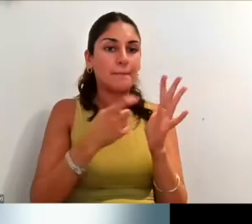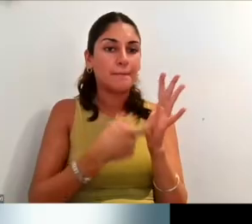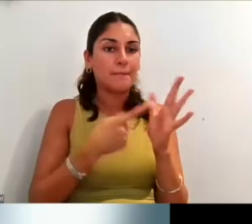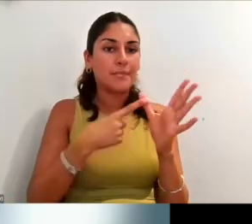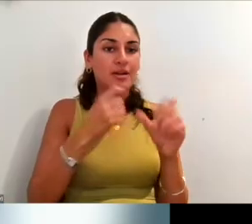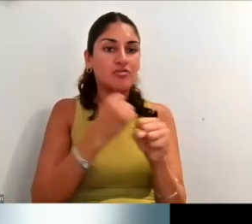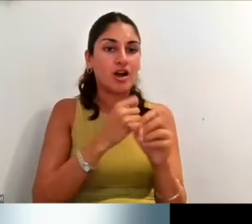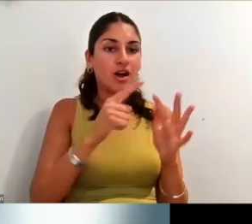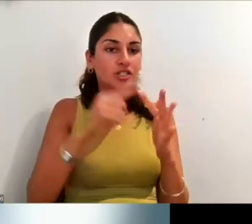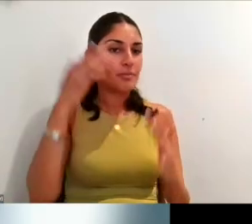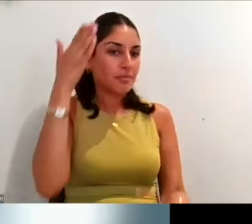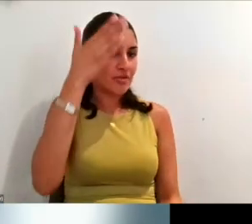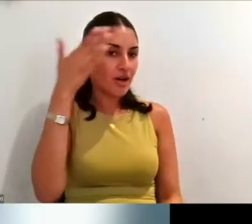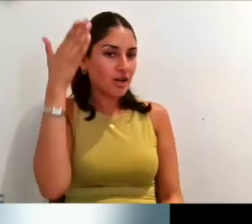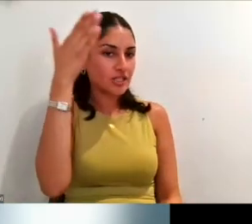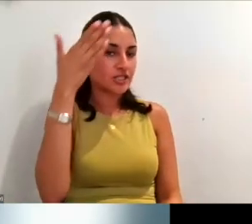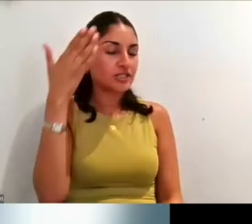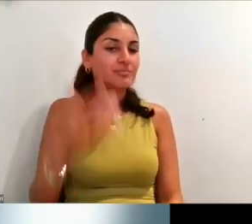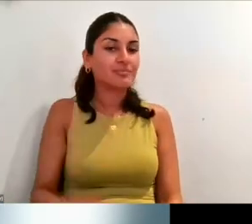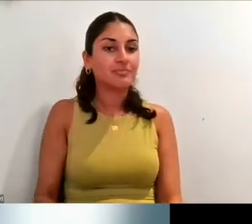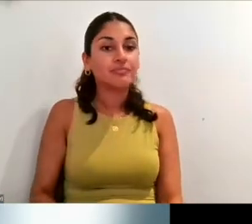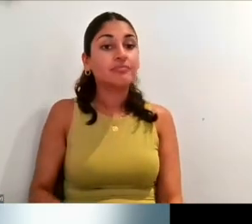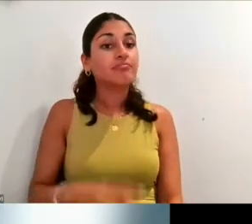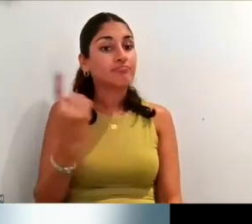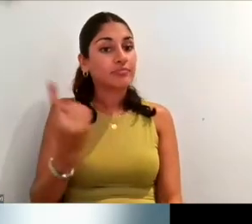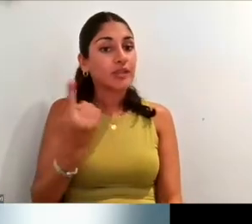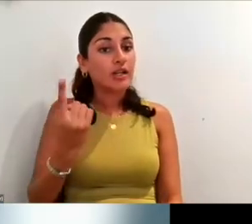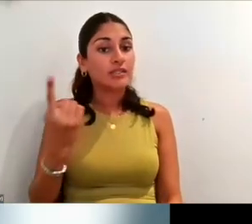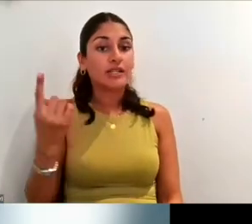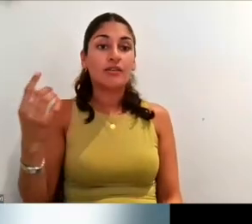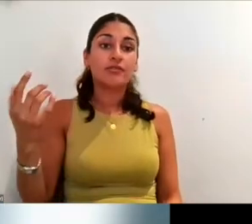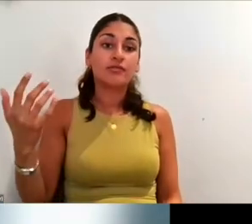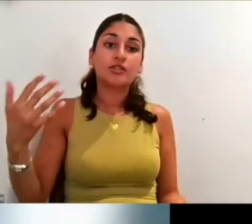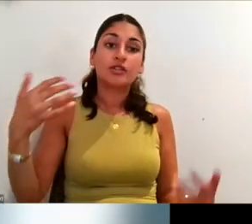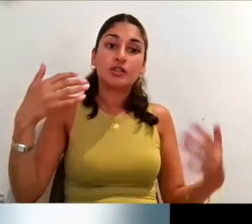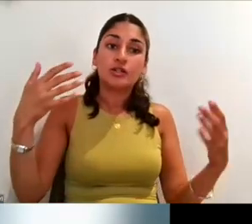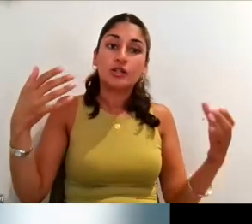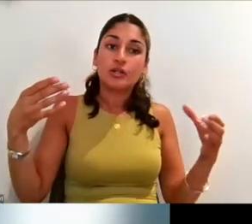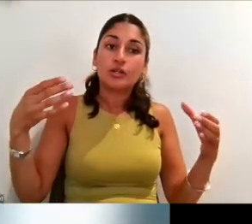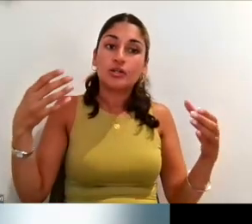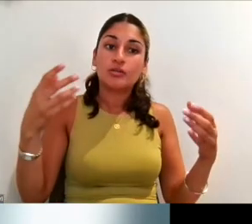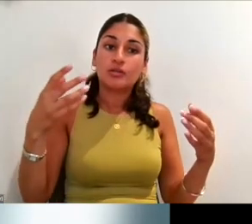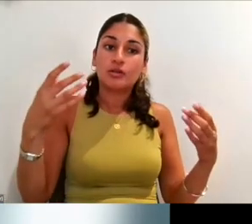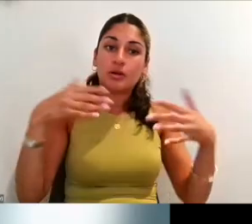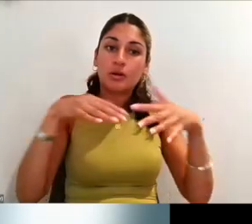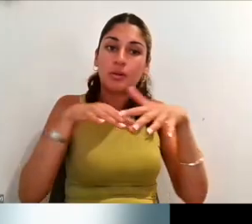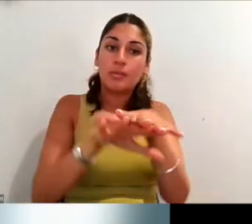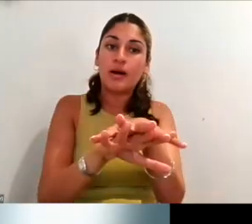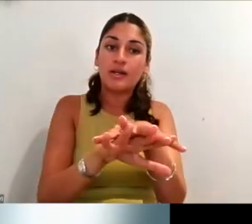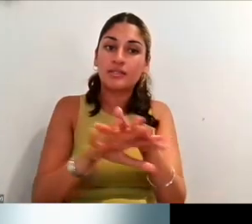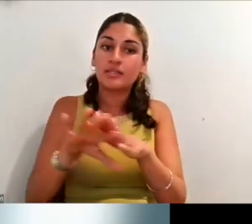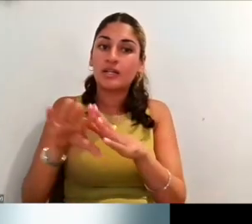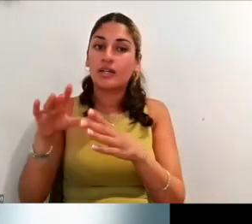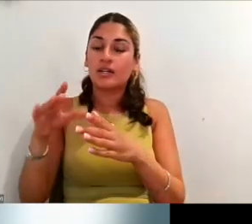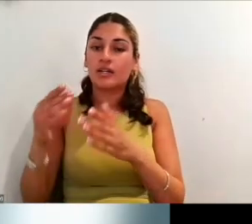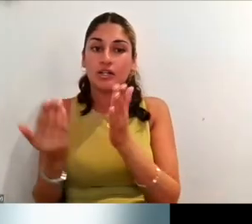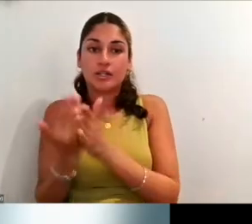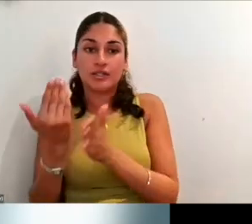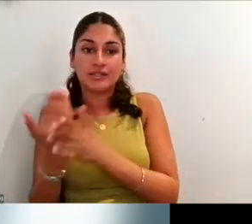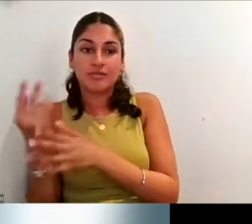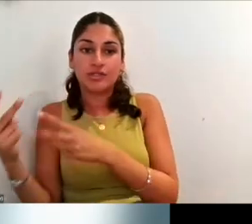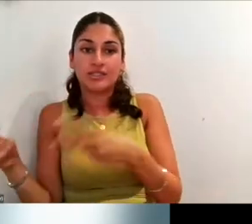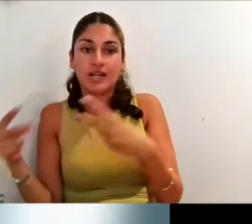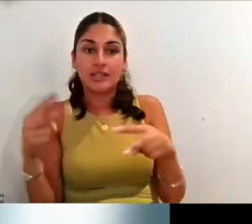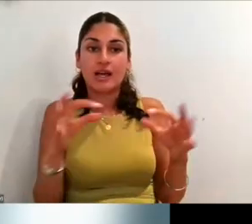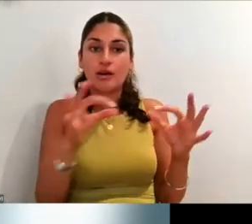what Divija combines is a contemporary dance and also the cultural. It's called Bharatanatyam.